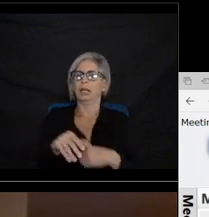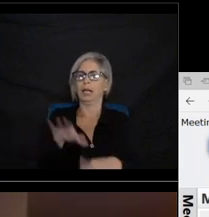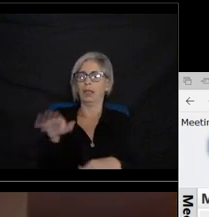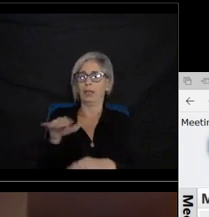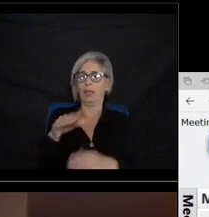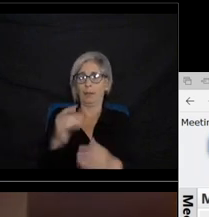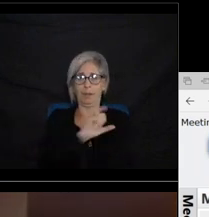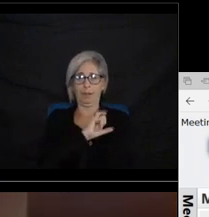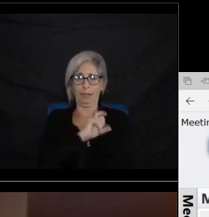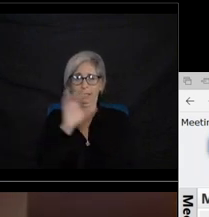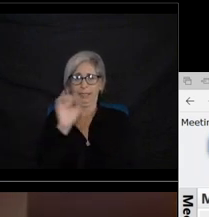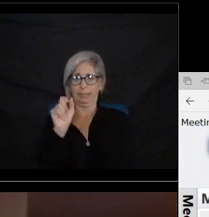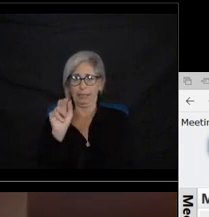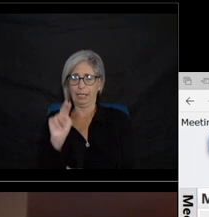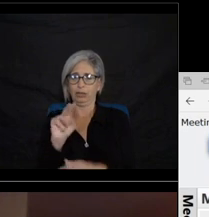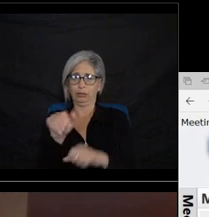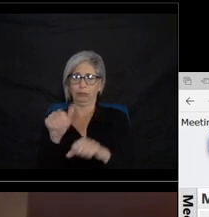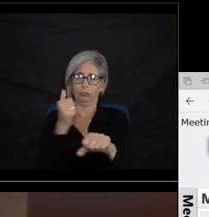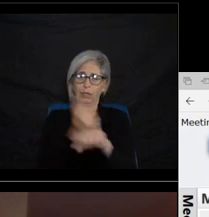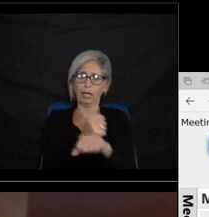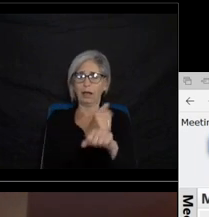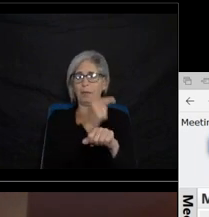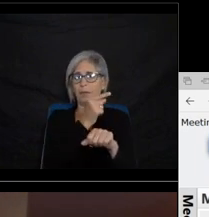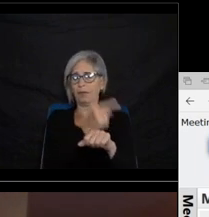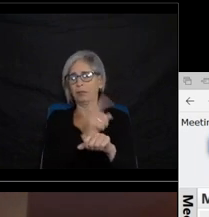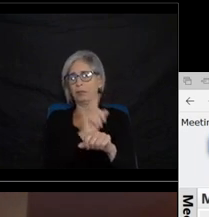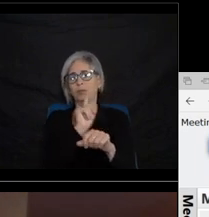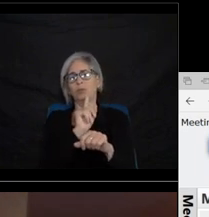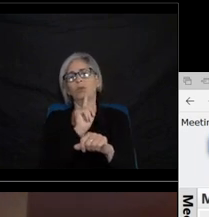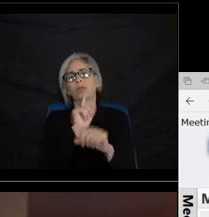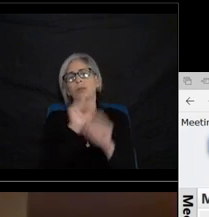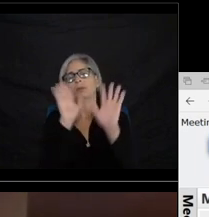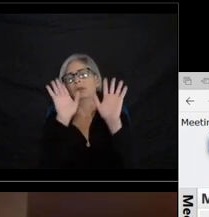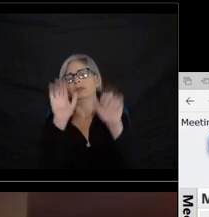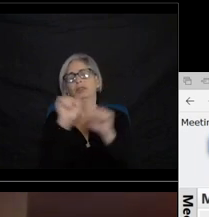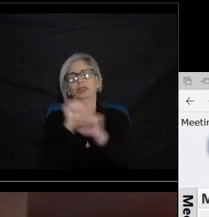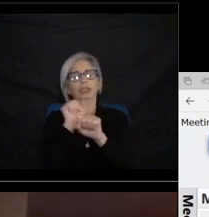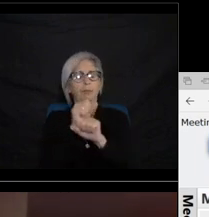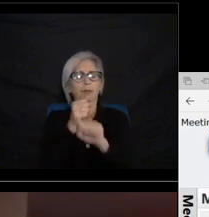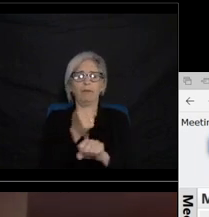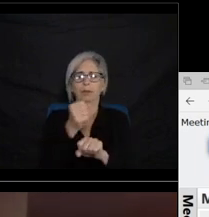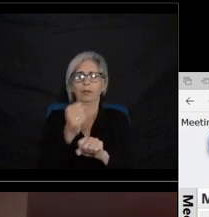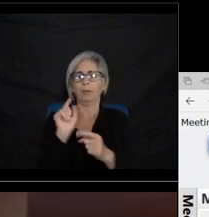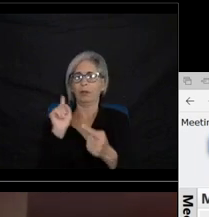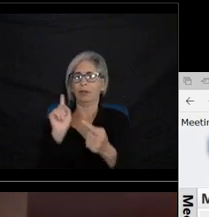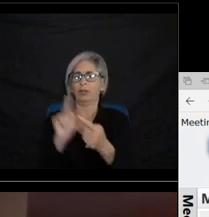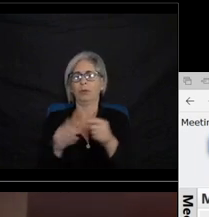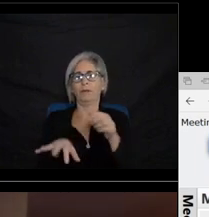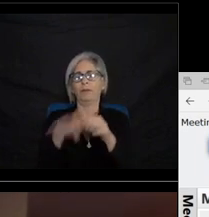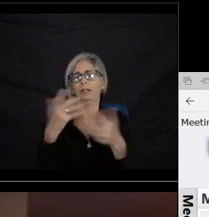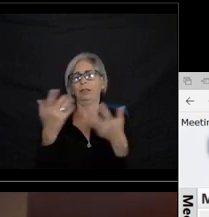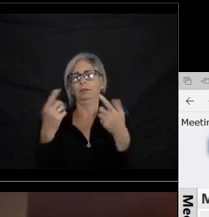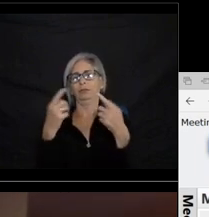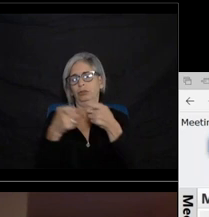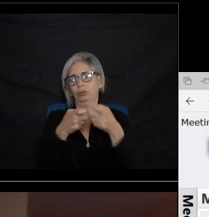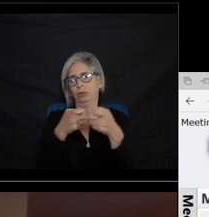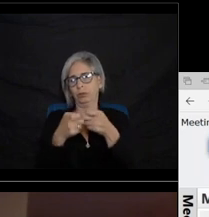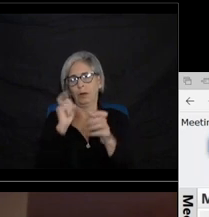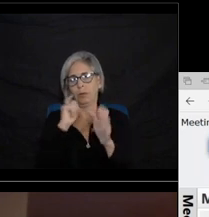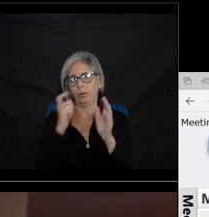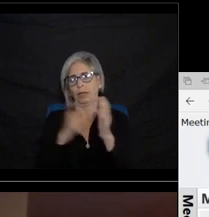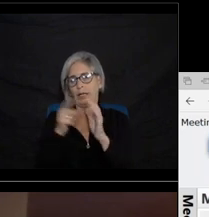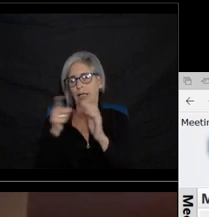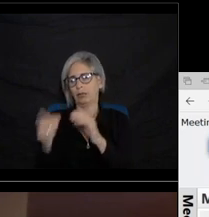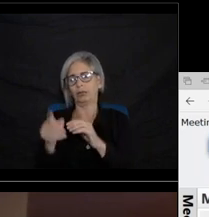station, and the various pieces around. So she's really done an excellent job of filling in the meantime. So I just wanted to acknowledge that